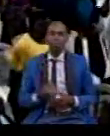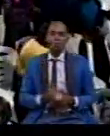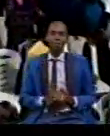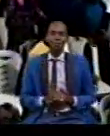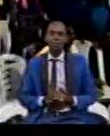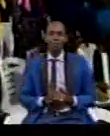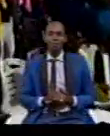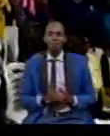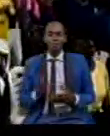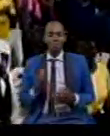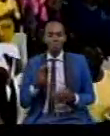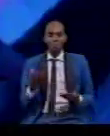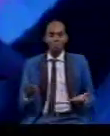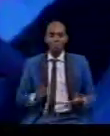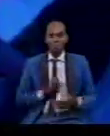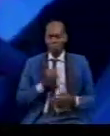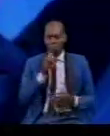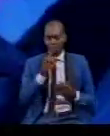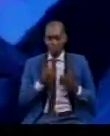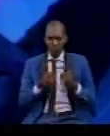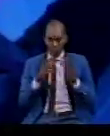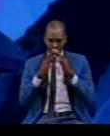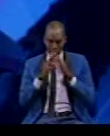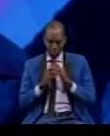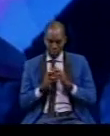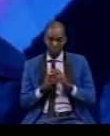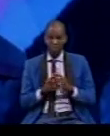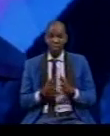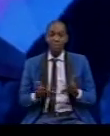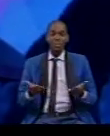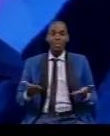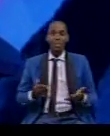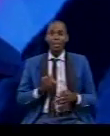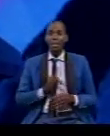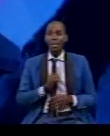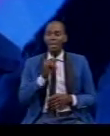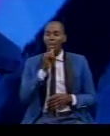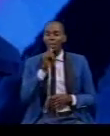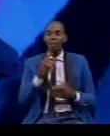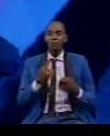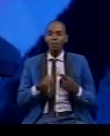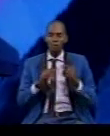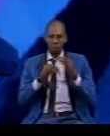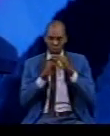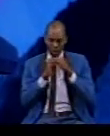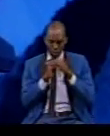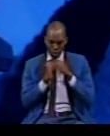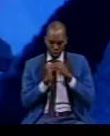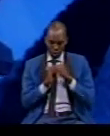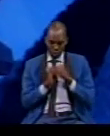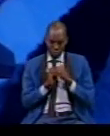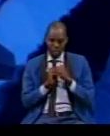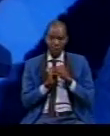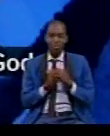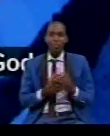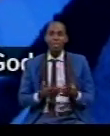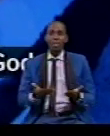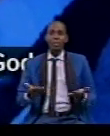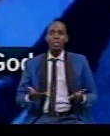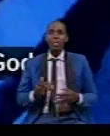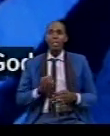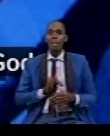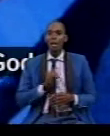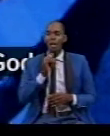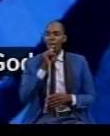call his name Jesus. Look at verse 32, that Jesus, it shall be great,